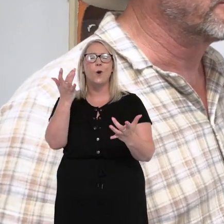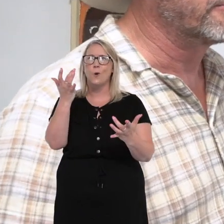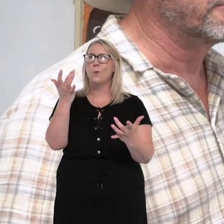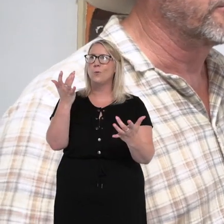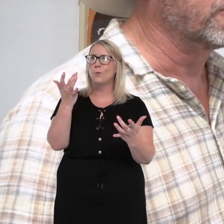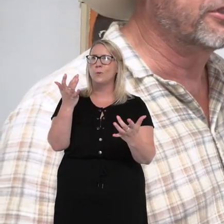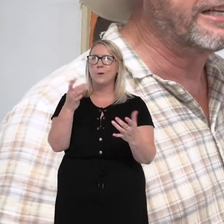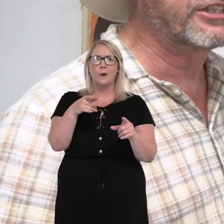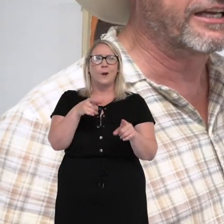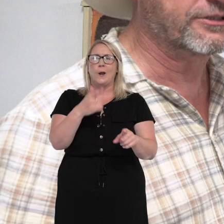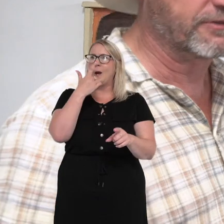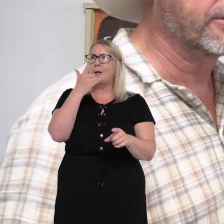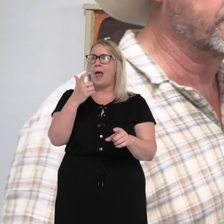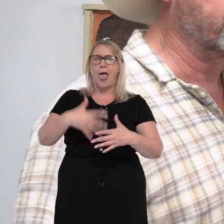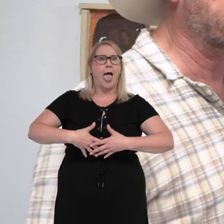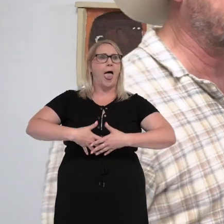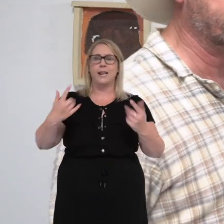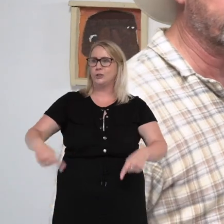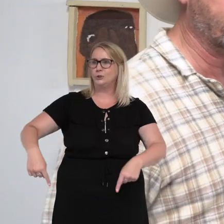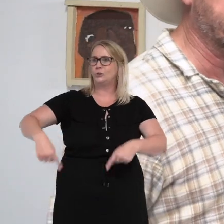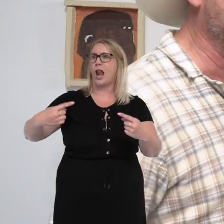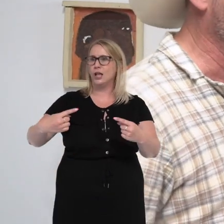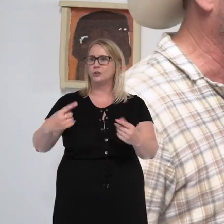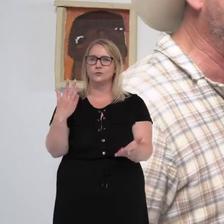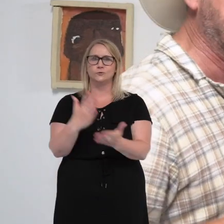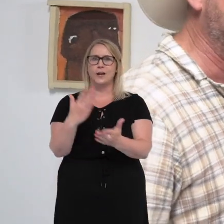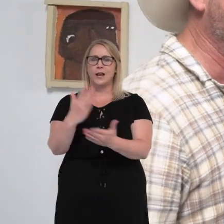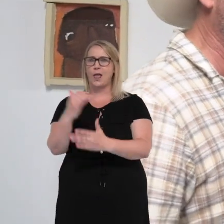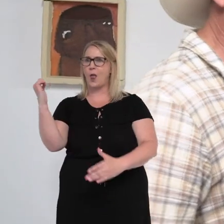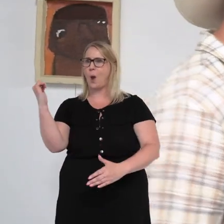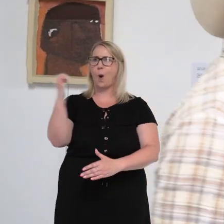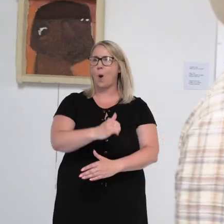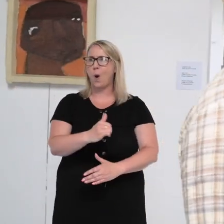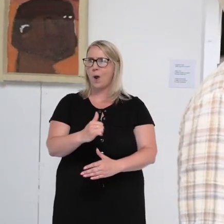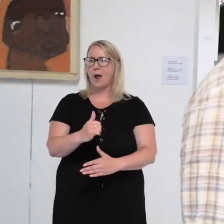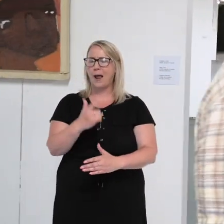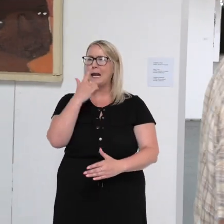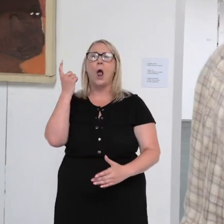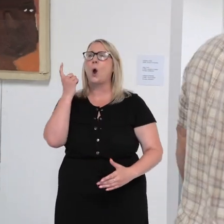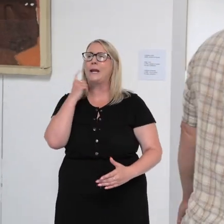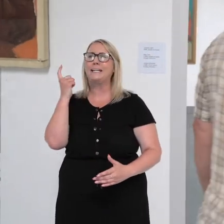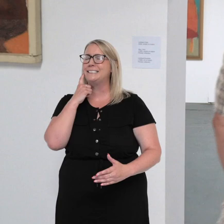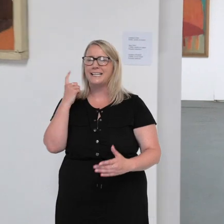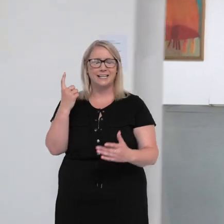he's able to respond to almost any challenge with real sophistication and grace and just ease. He could just do it so easily.